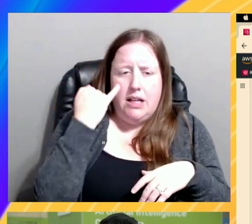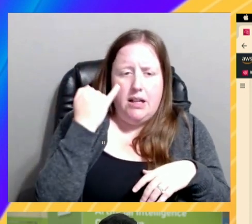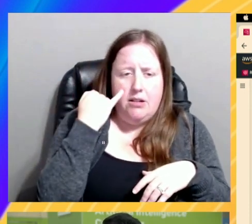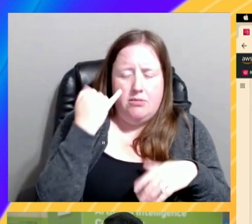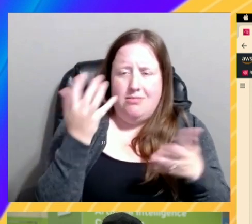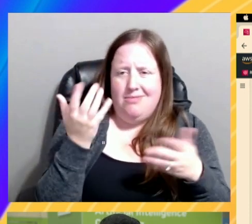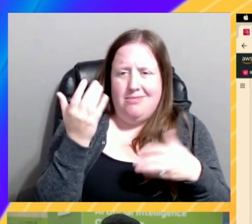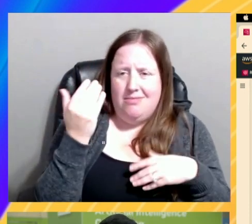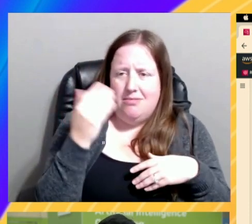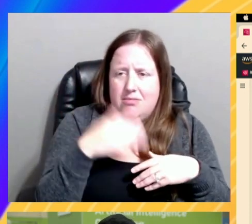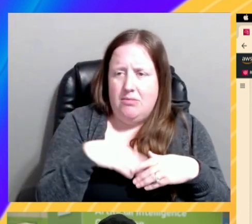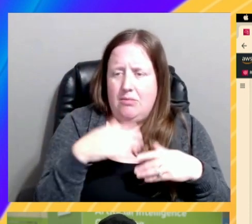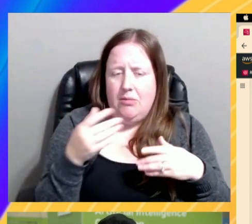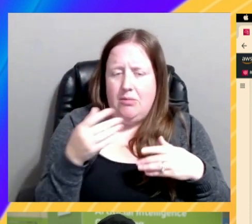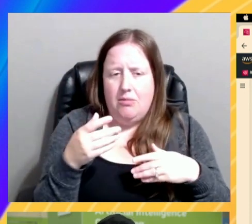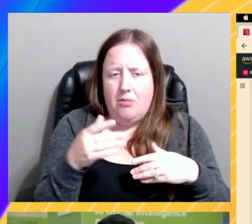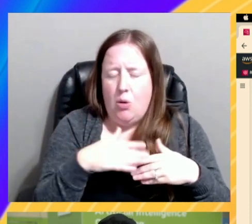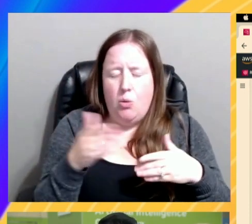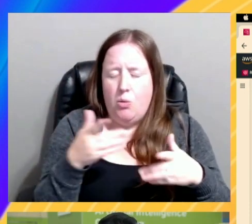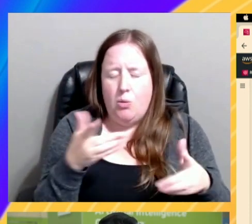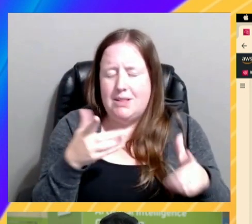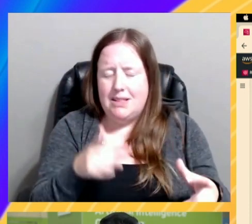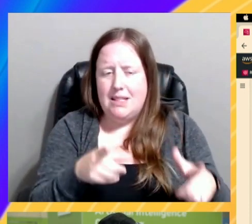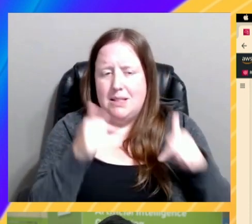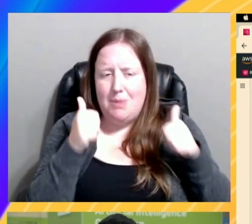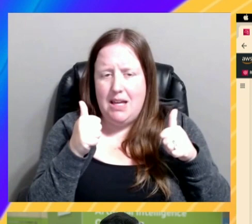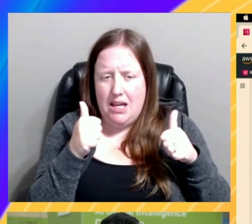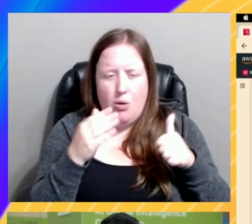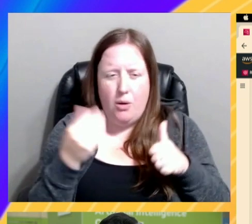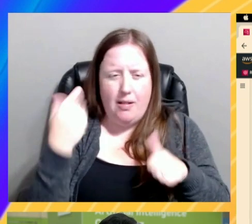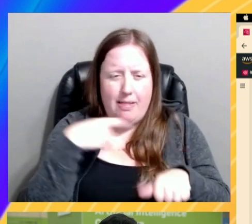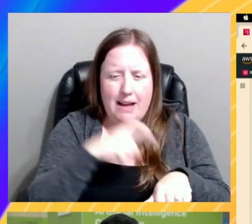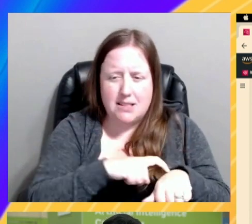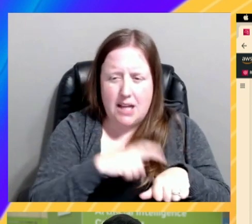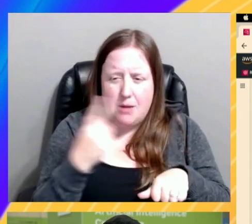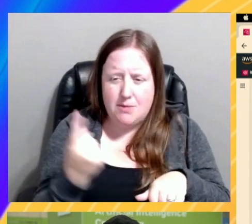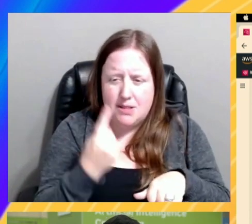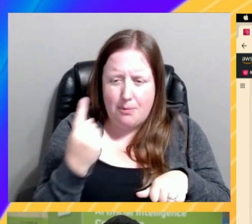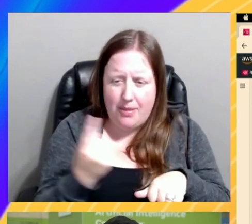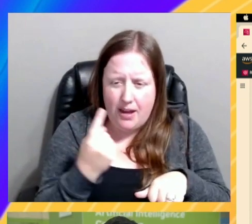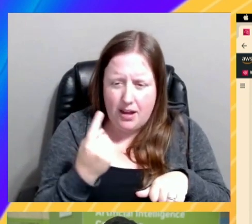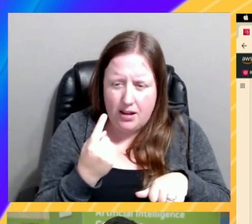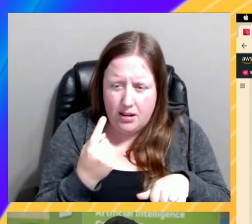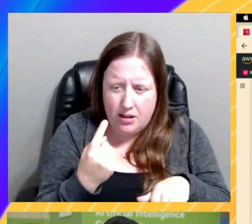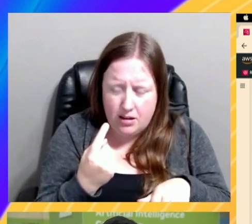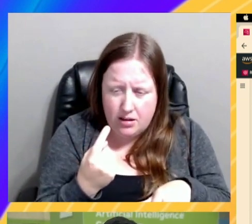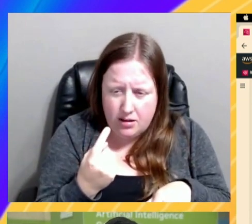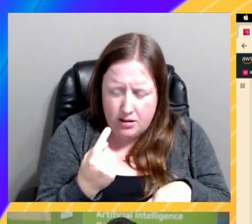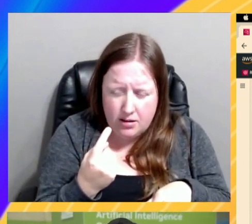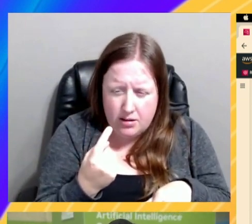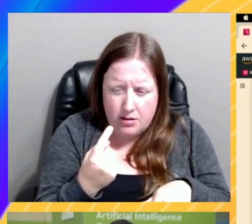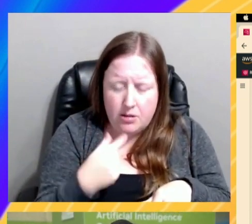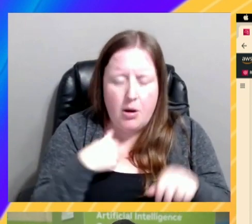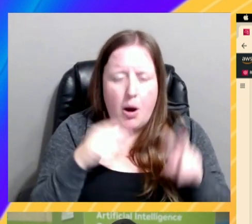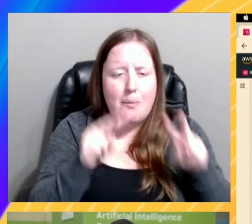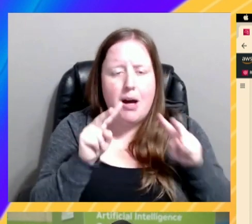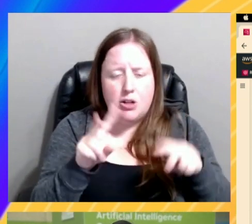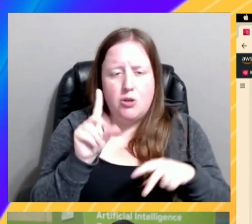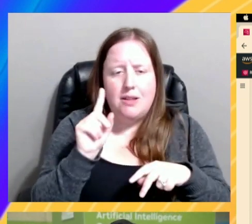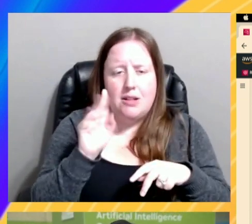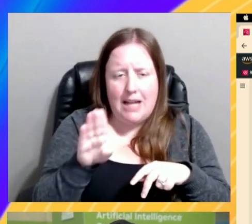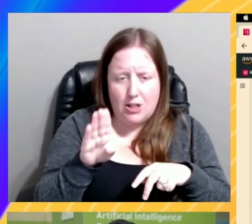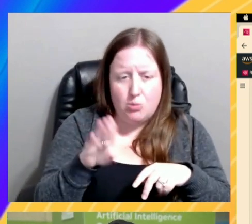bunnies being adopted in the last 5 minutes is something that I'm keen to learn about in my monitoring dashboard. So you can do those kind